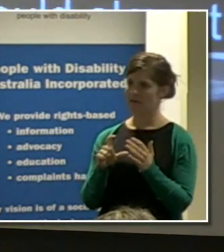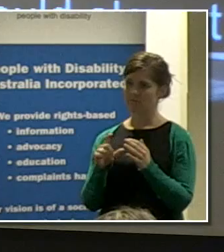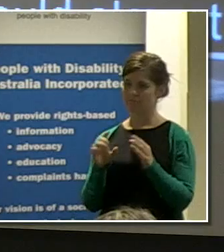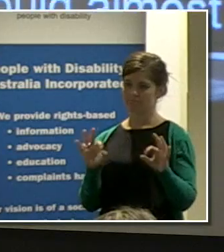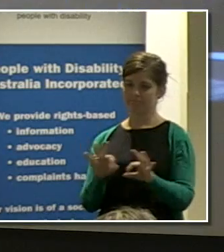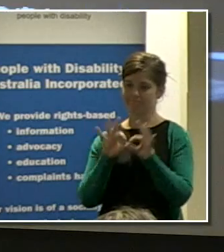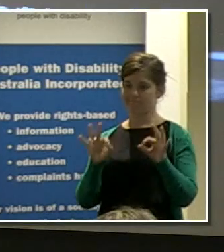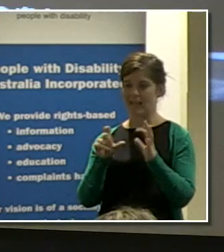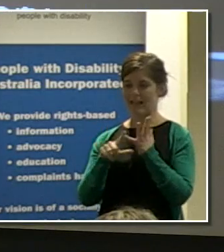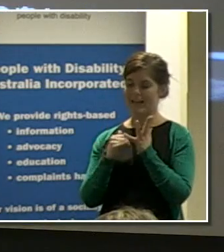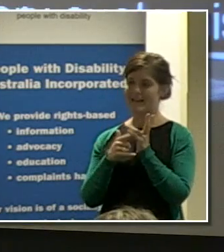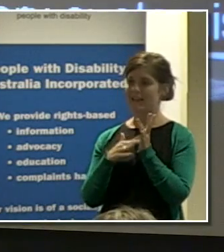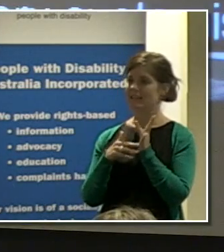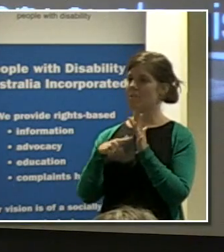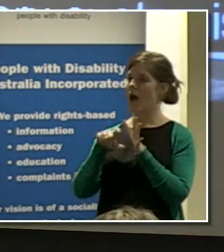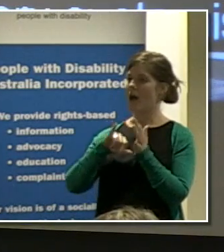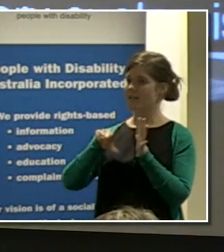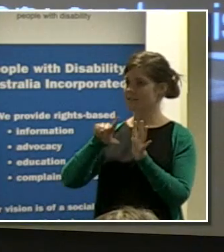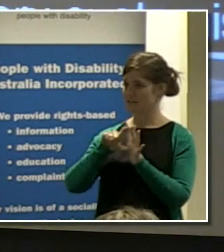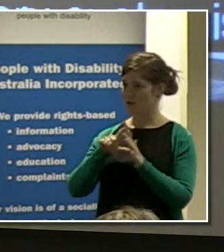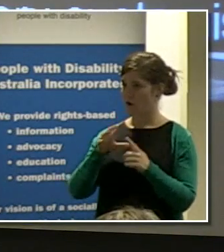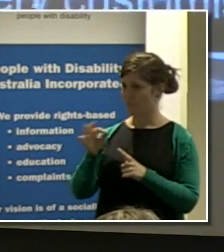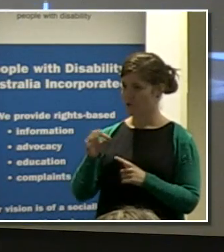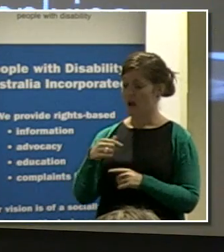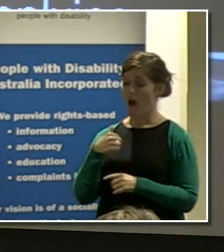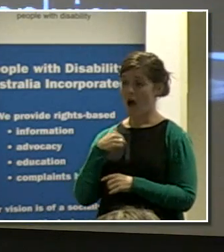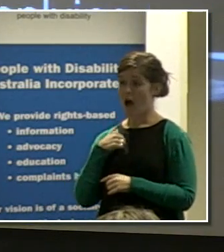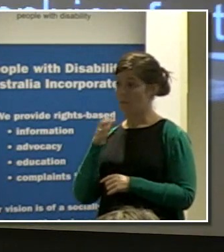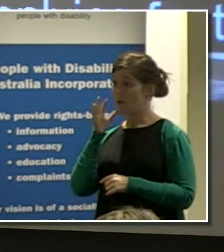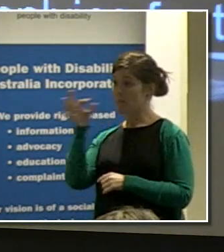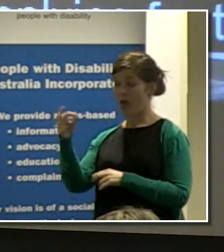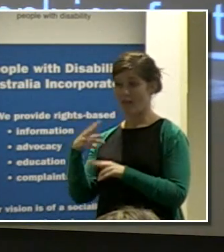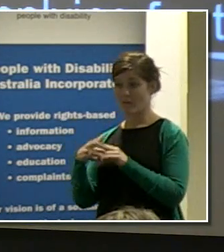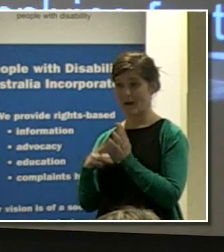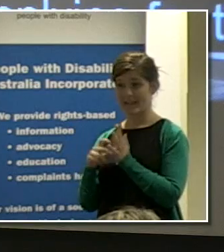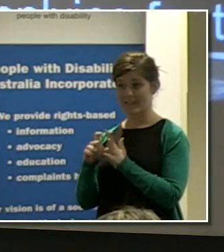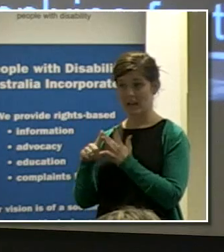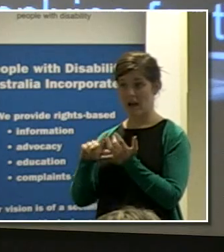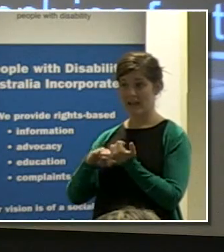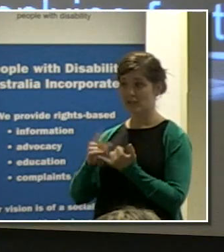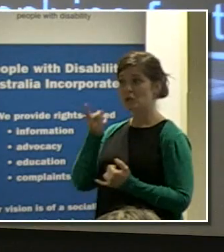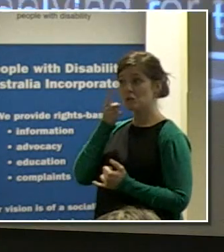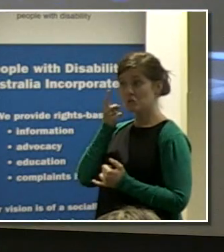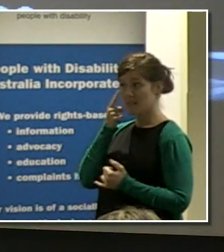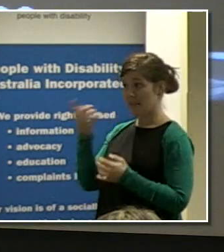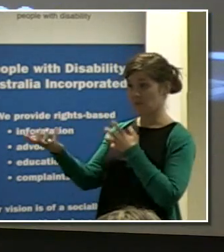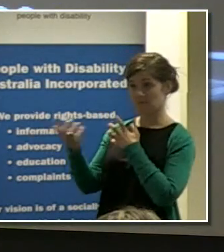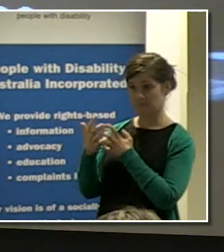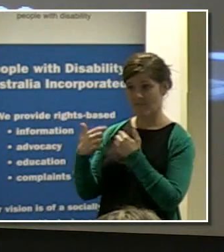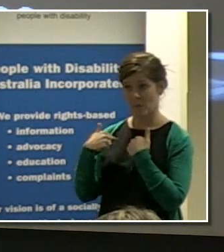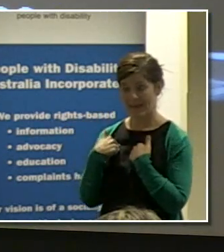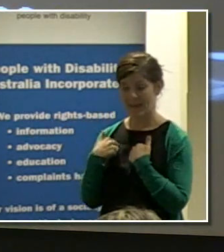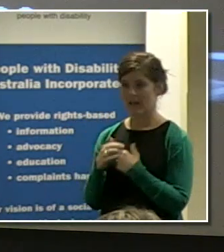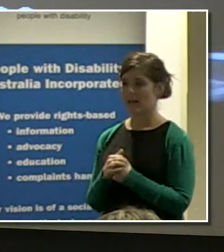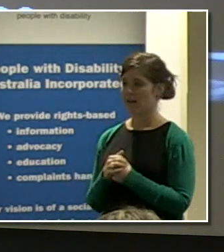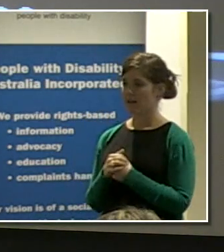option. I am applying for the NDIS just to see if it will be there for me, but